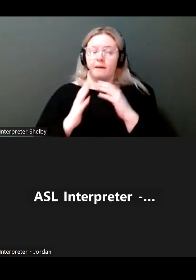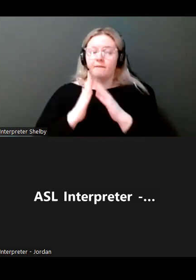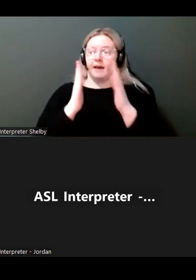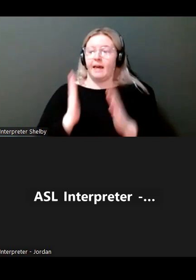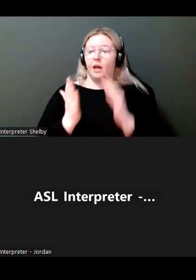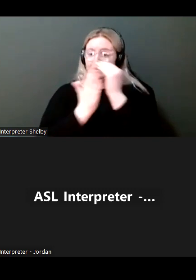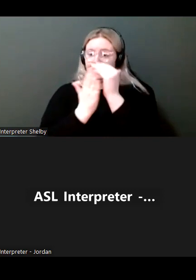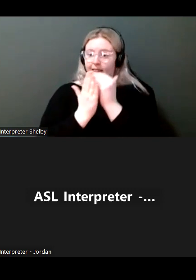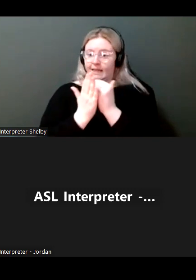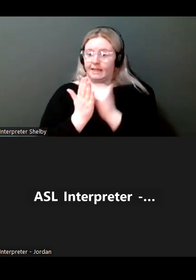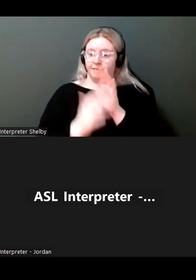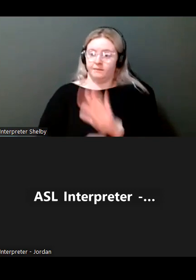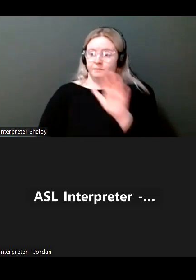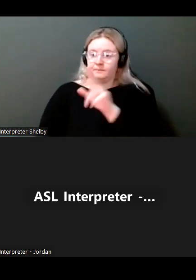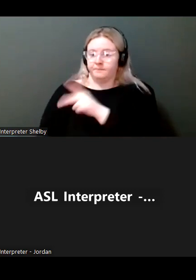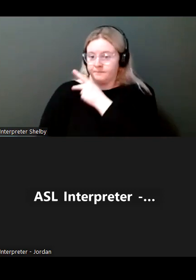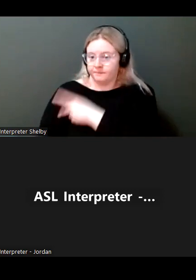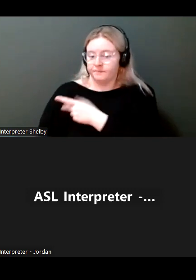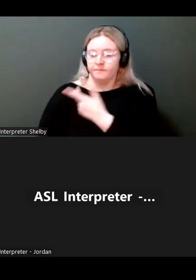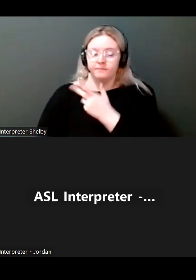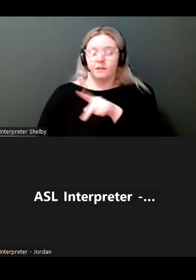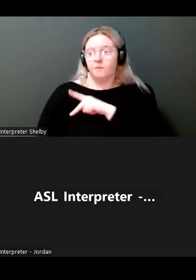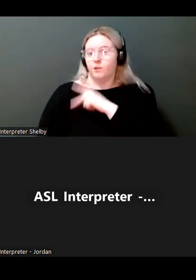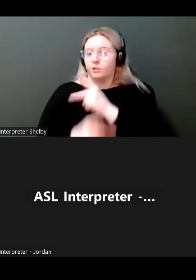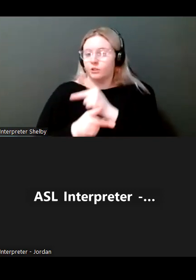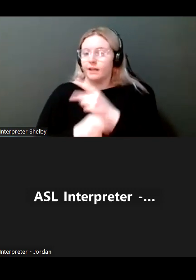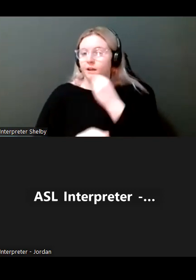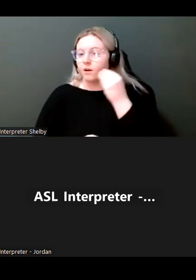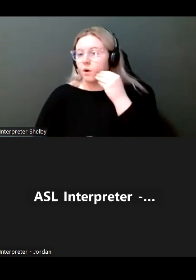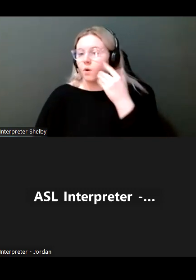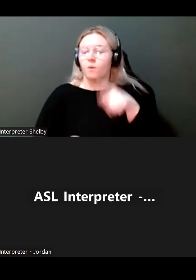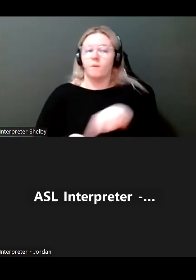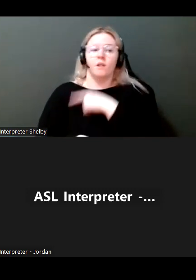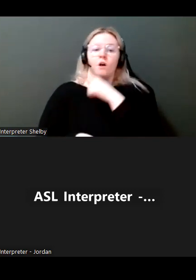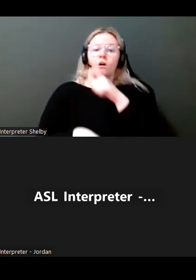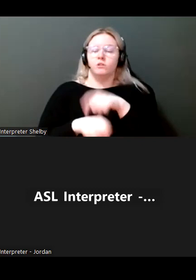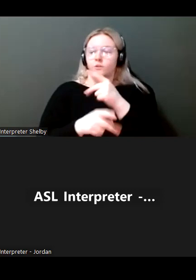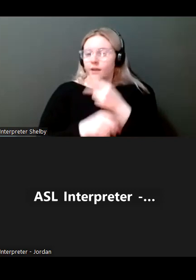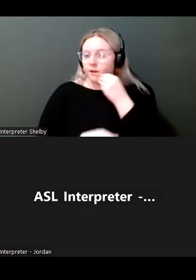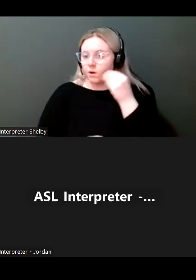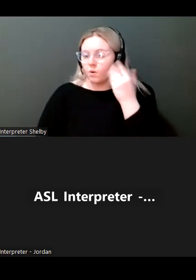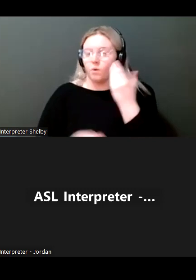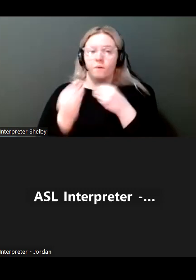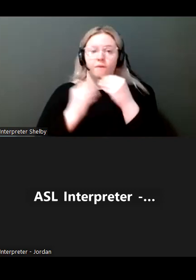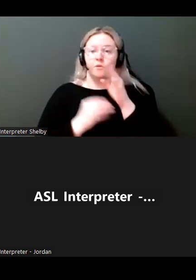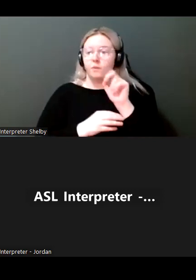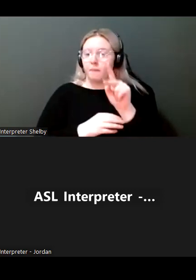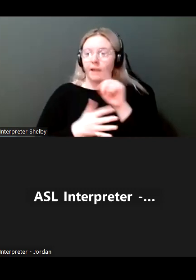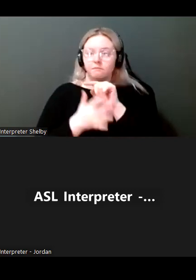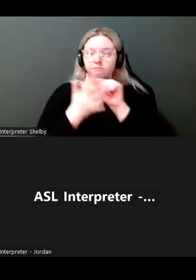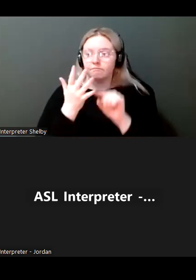right across the province, personal care home, long-term care home lists, food banks. So if